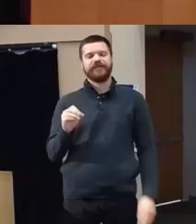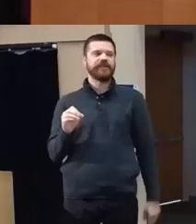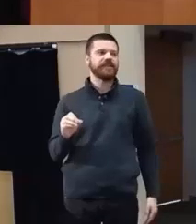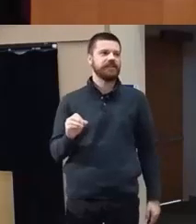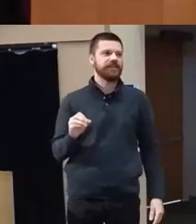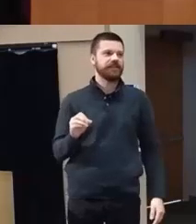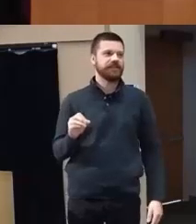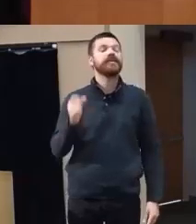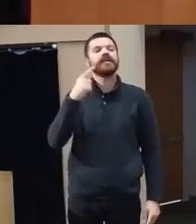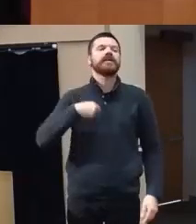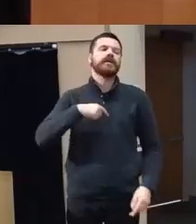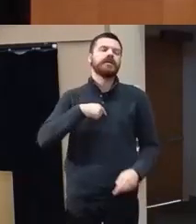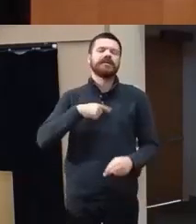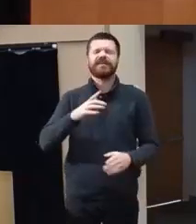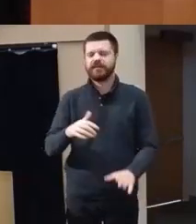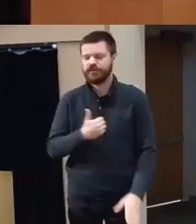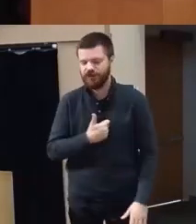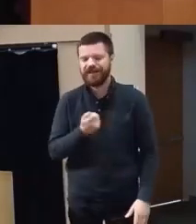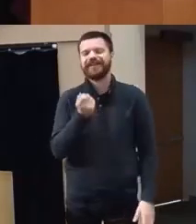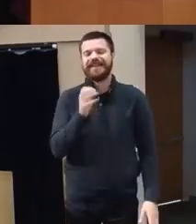1950. Now we call,